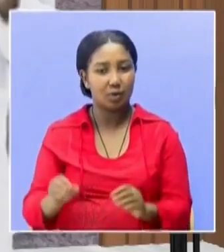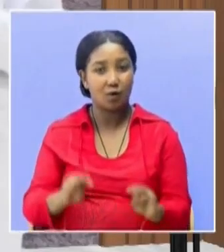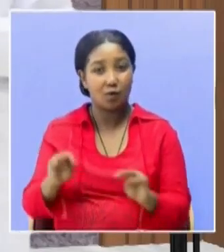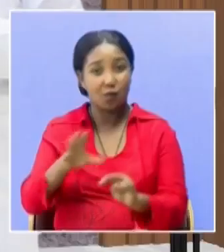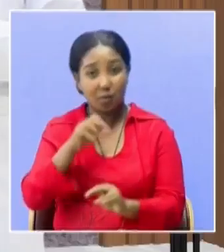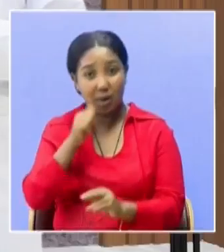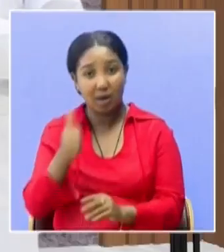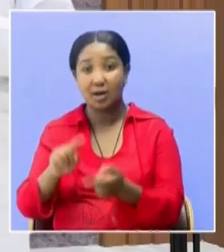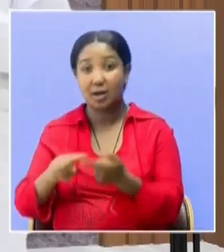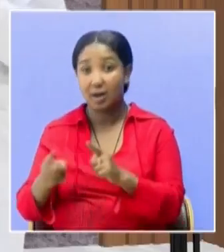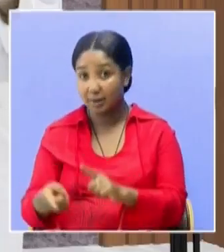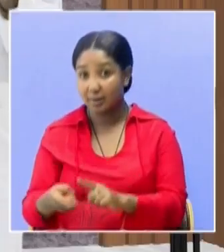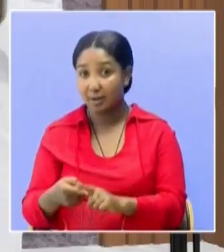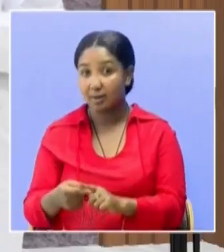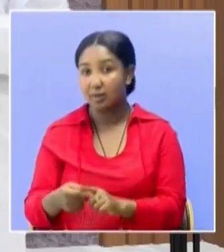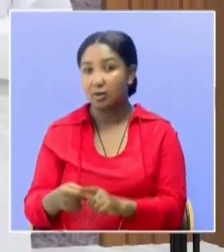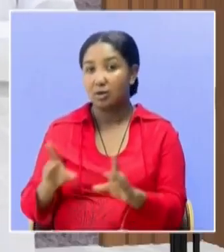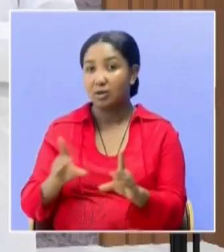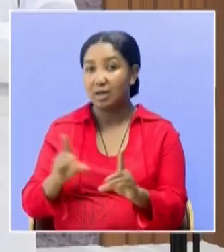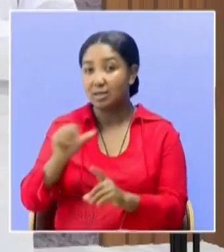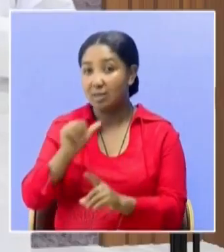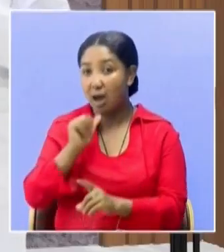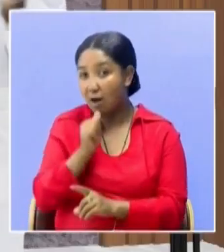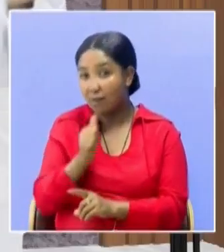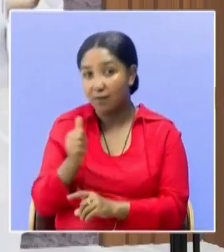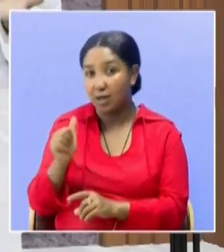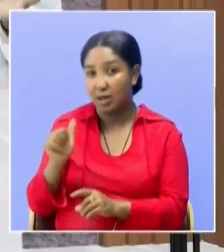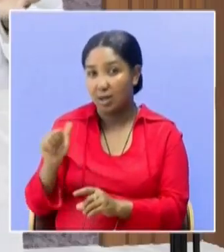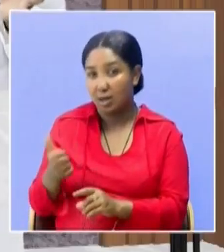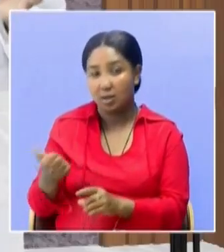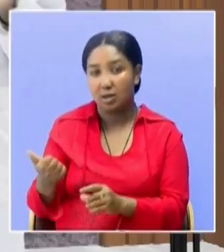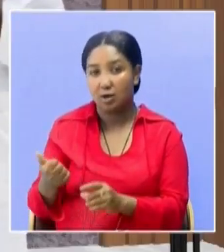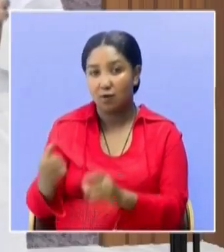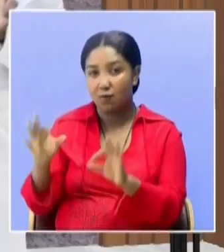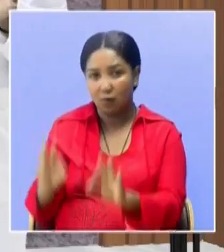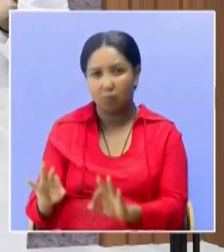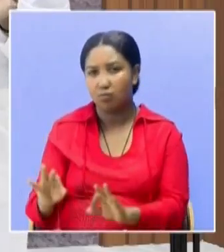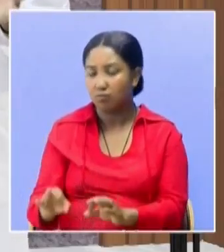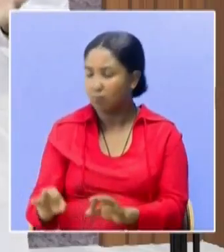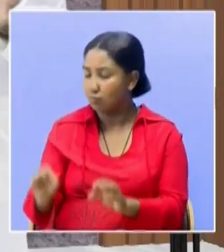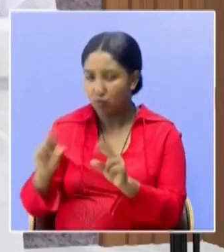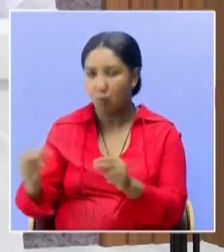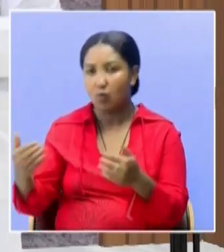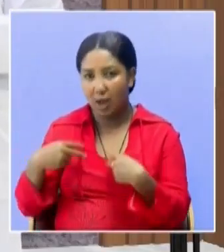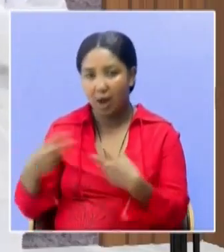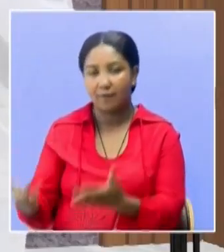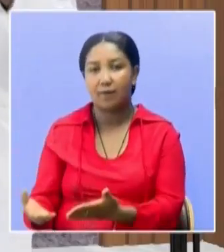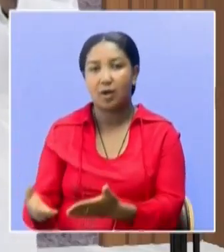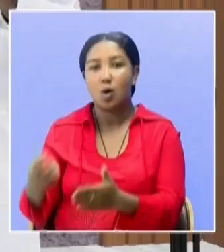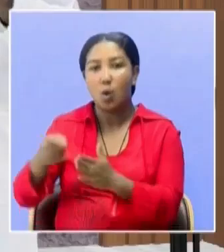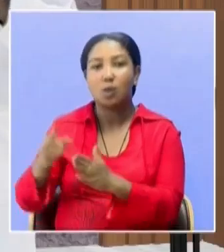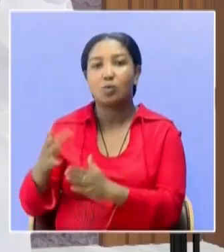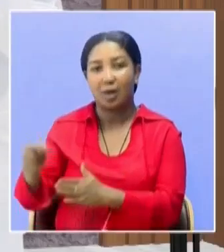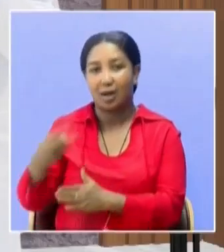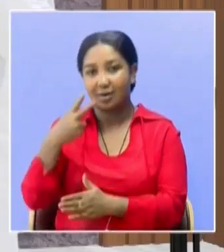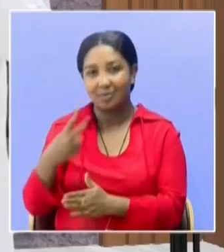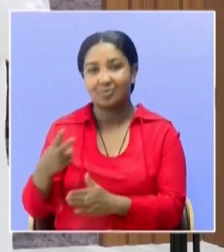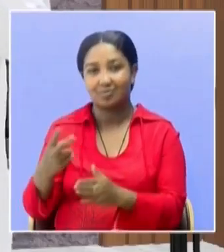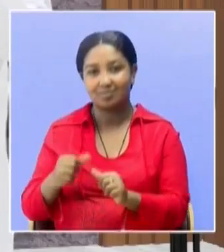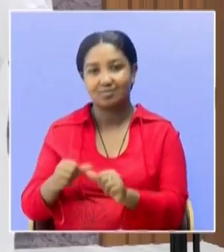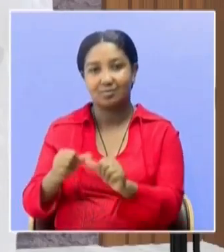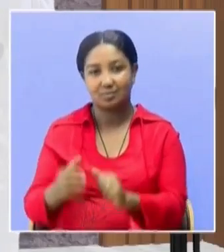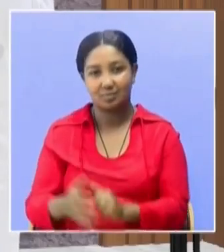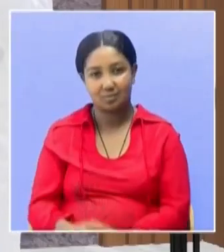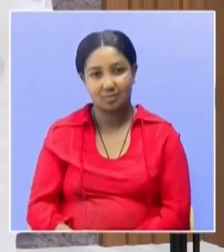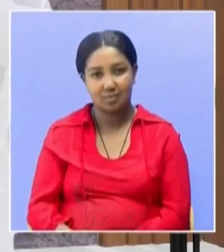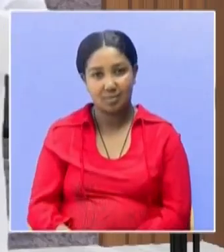friendly letter does not have any form or format. It has what looks like. Let's go and see